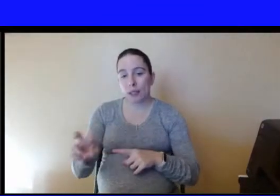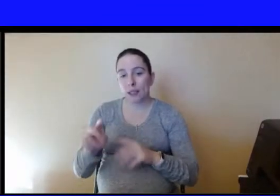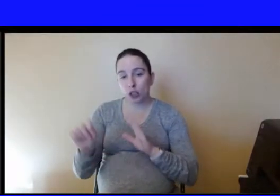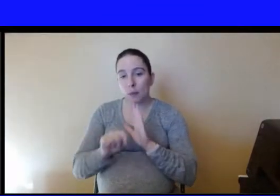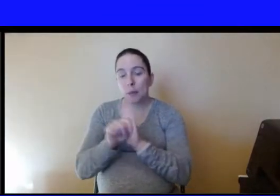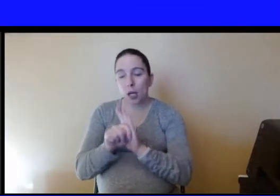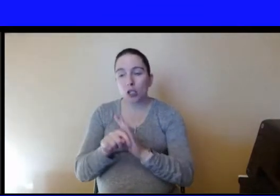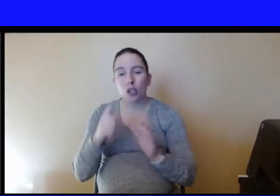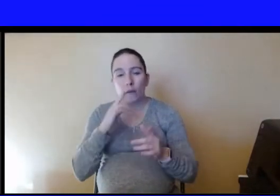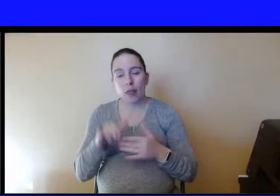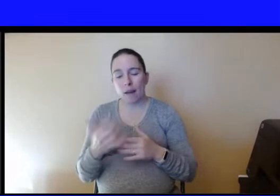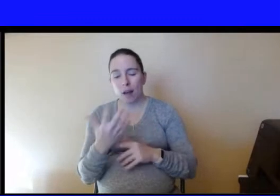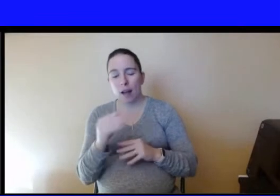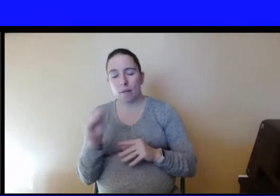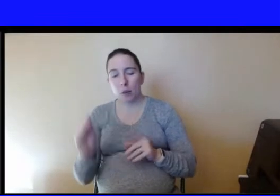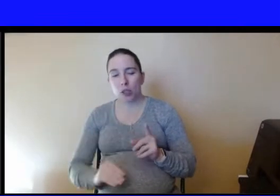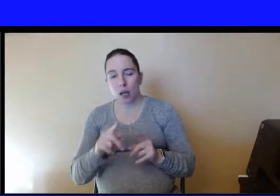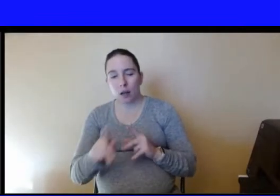weeks in,